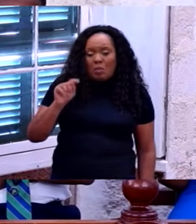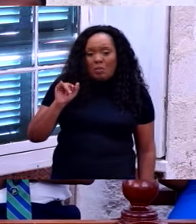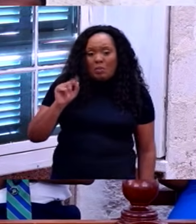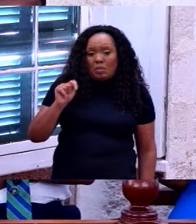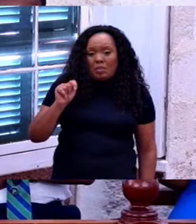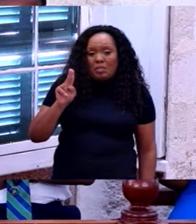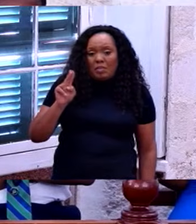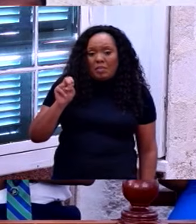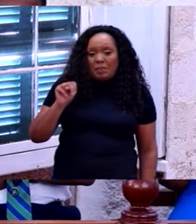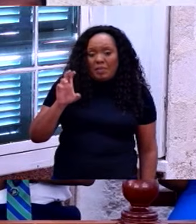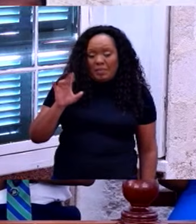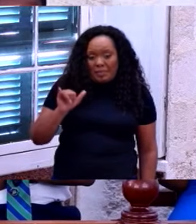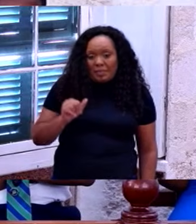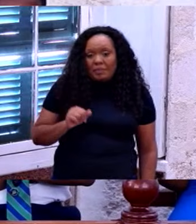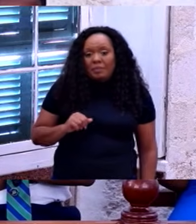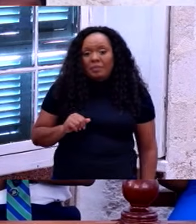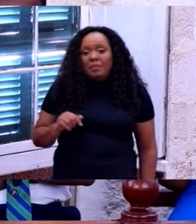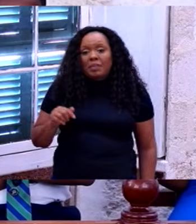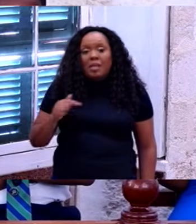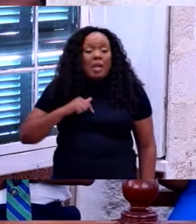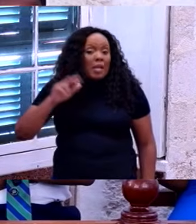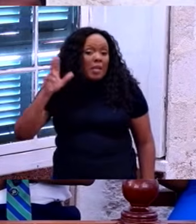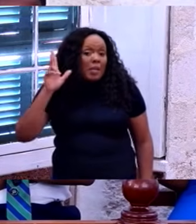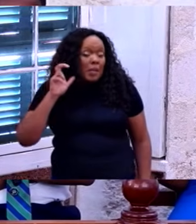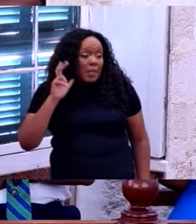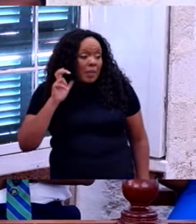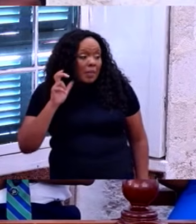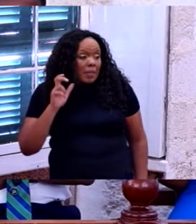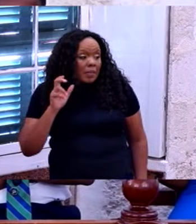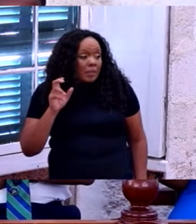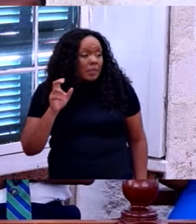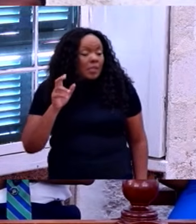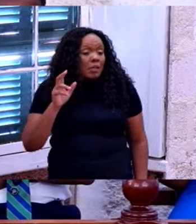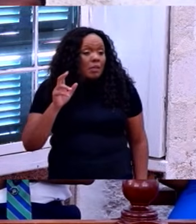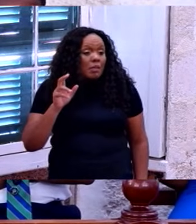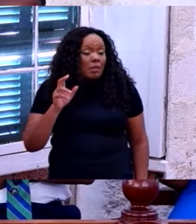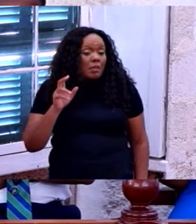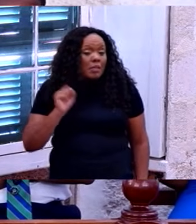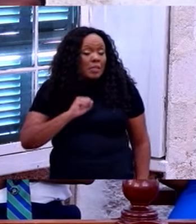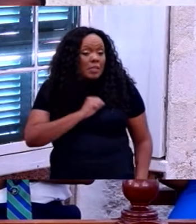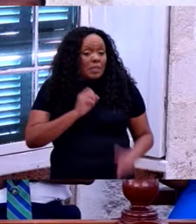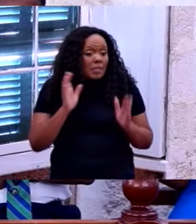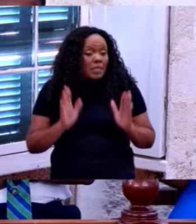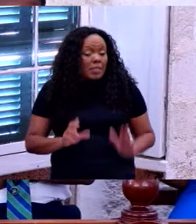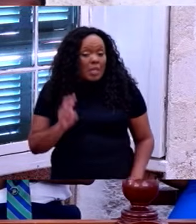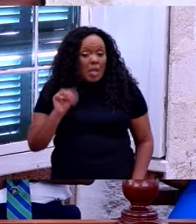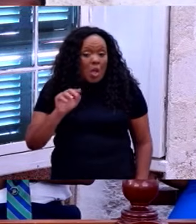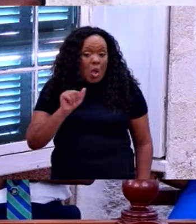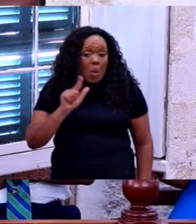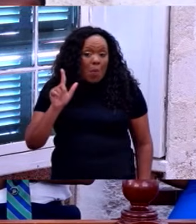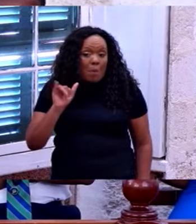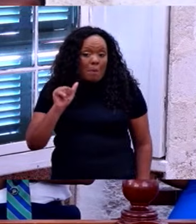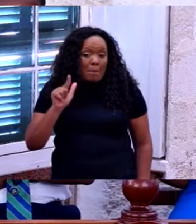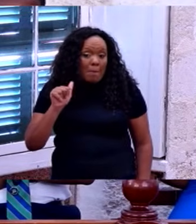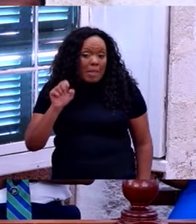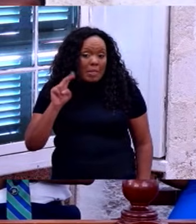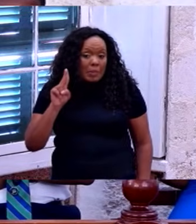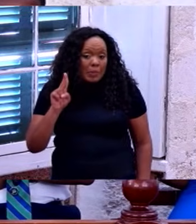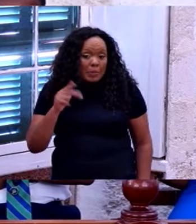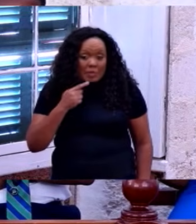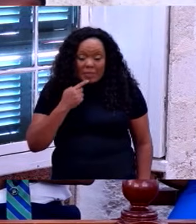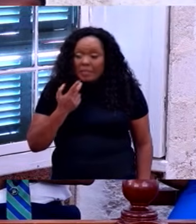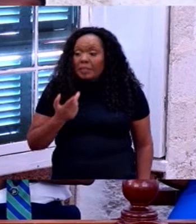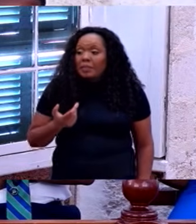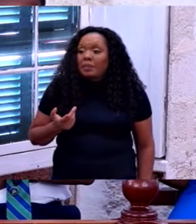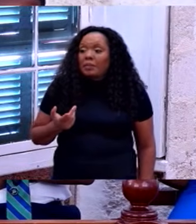do have a lot of constituencies, and we do have a lot of representatives, and there was a time, I believe, when this government was